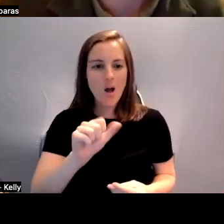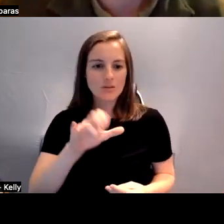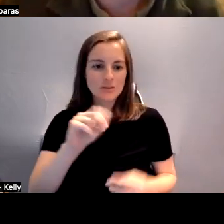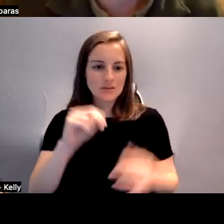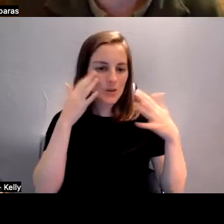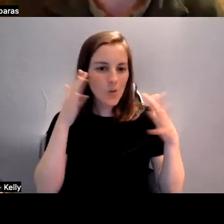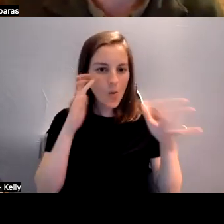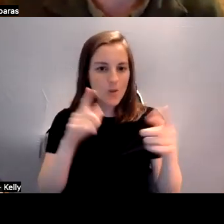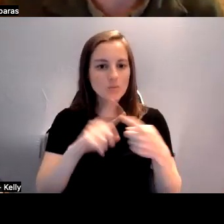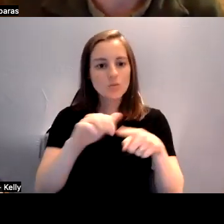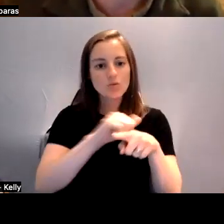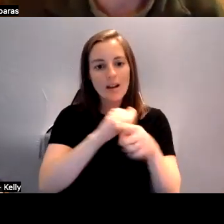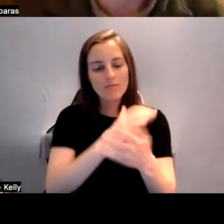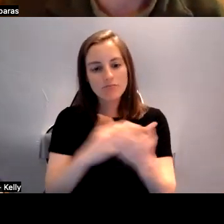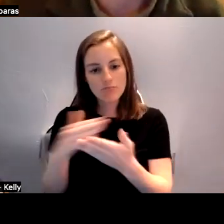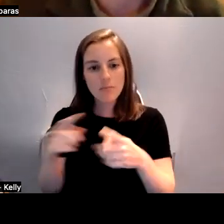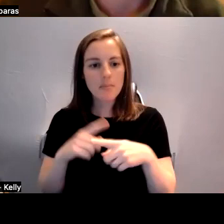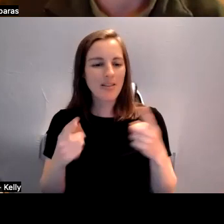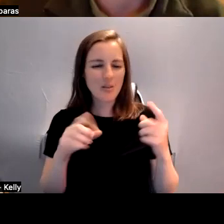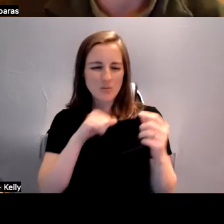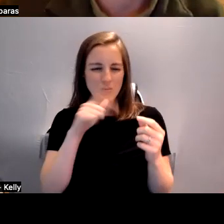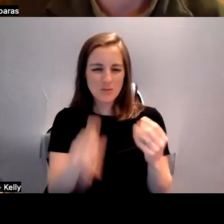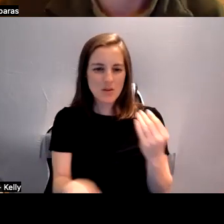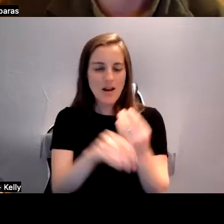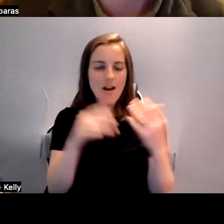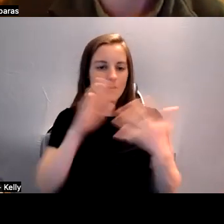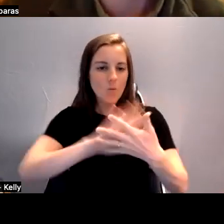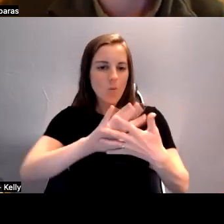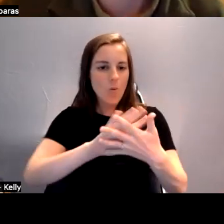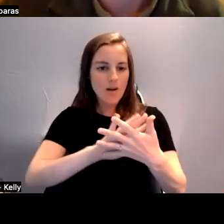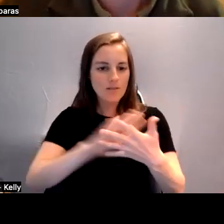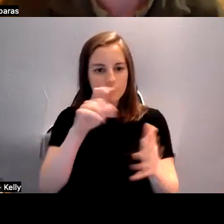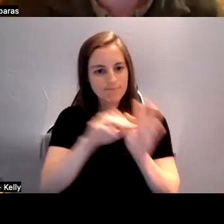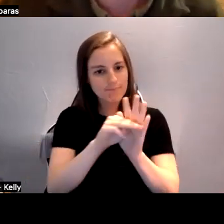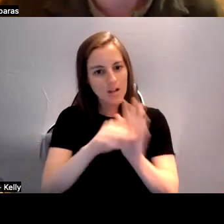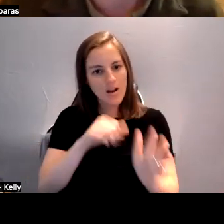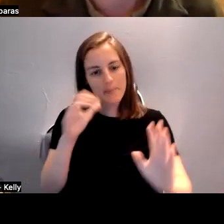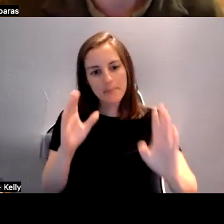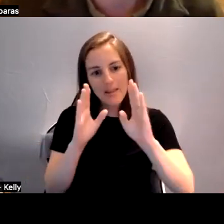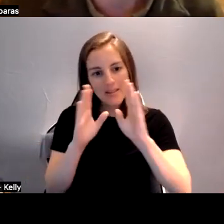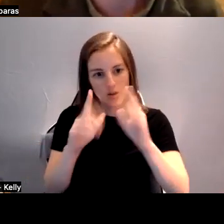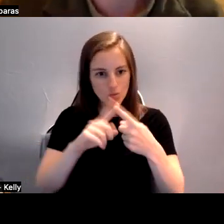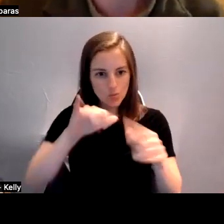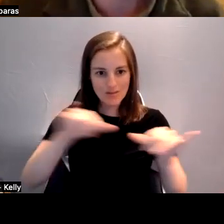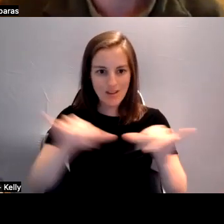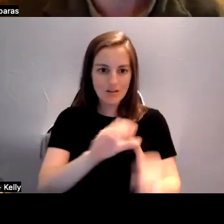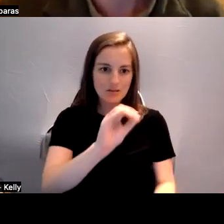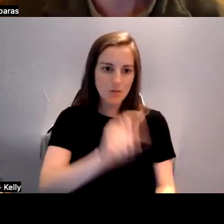during the inference, there's no need to add any noise because the model is already, for example, not paying attention to the scales of 0.2